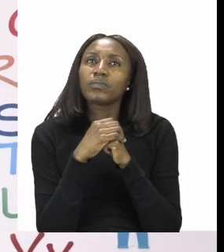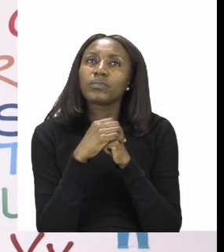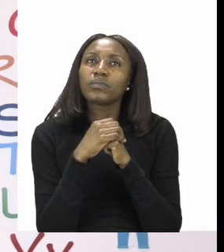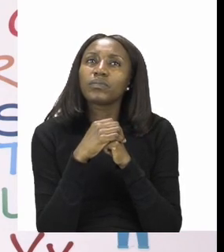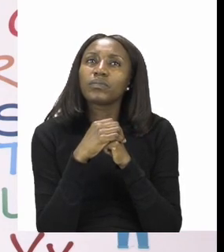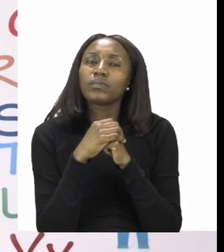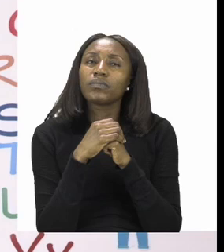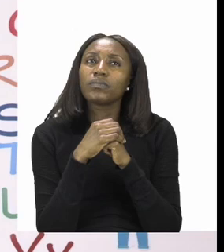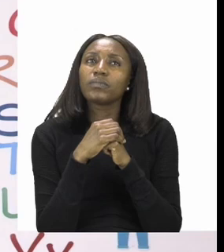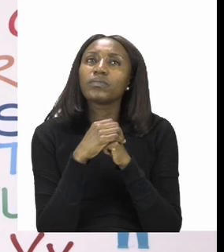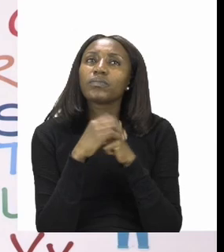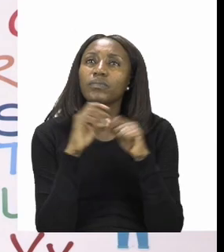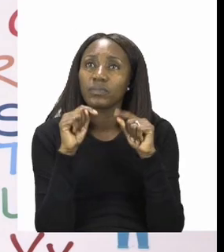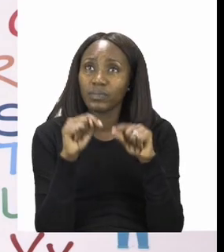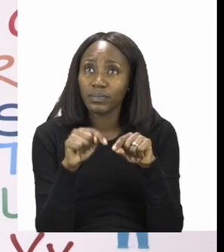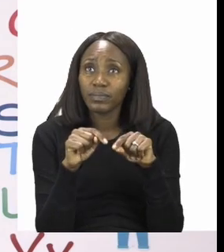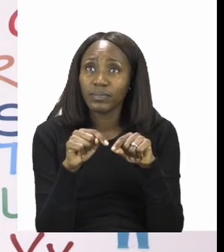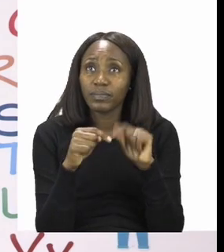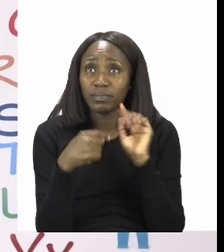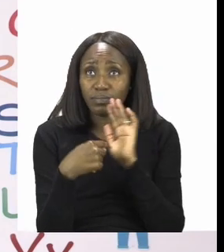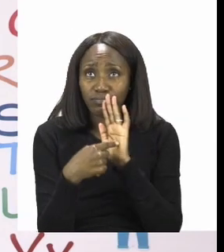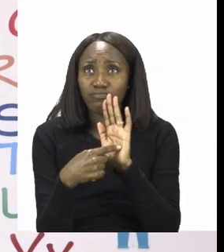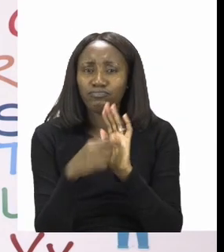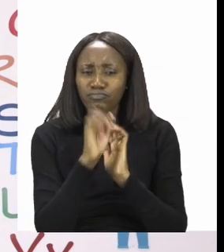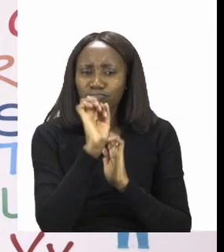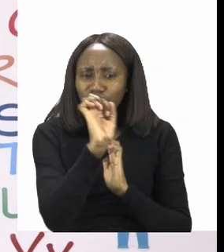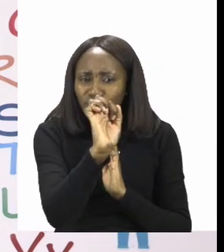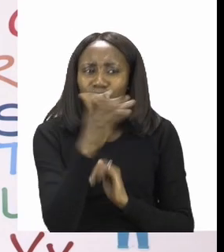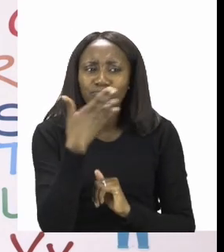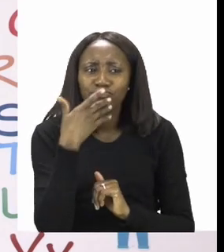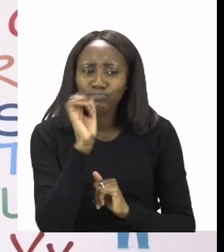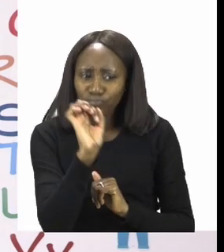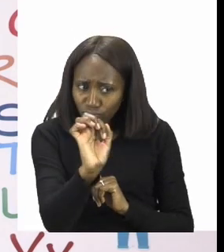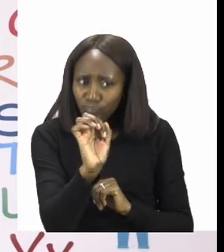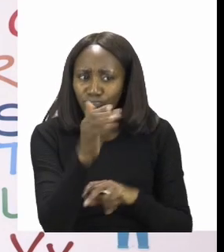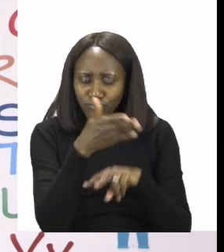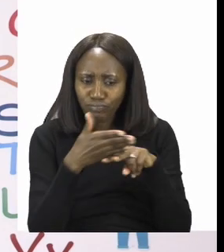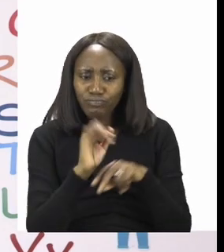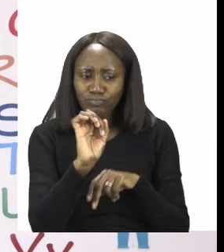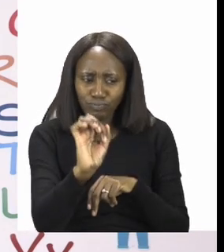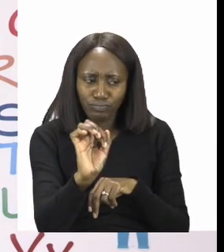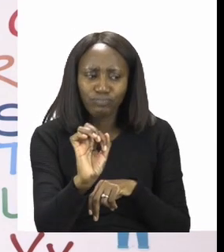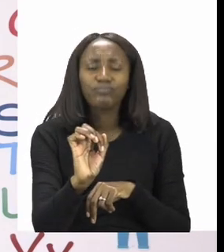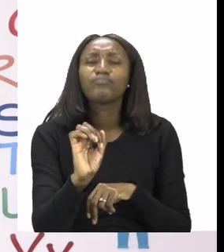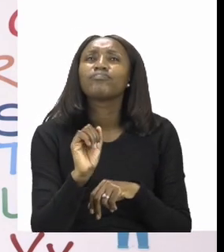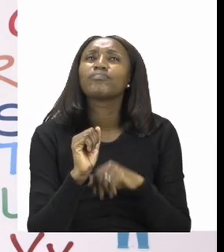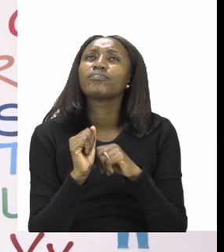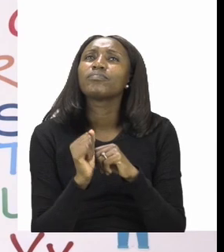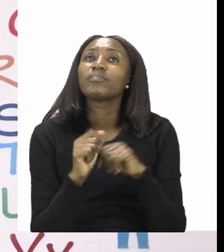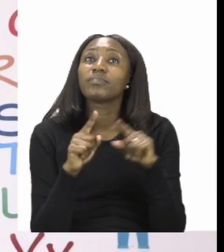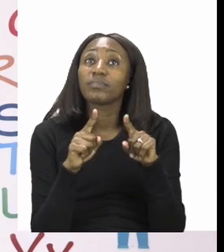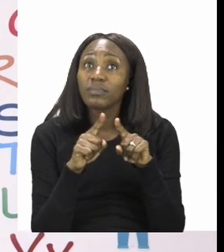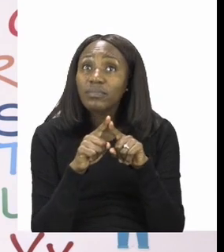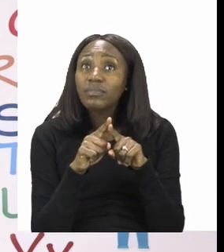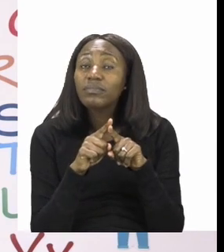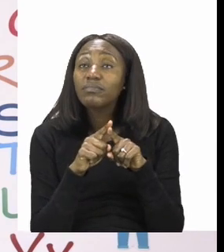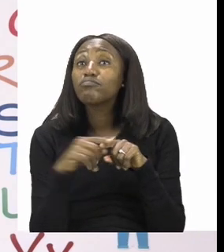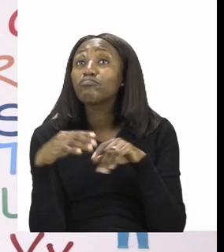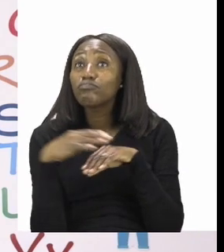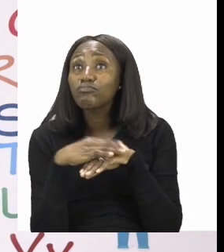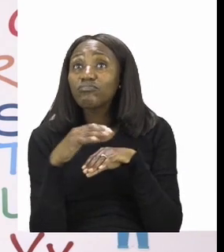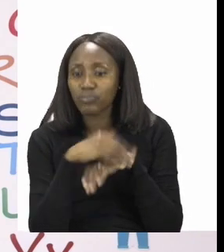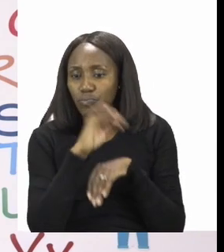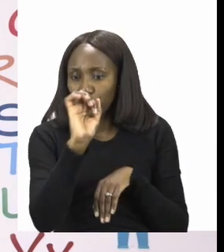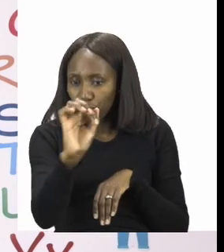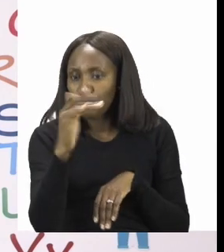So we have shown who owns the shorts, just like we have shown who owns the